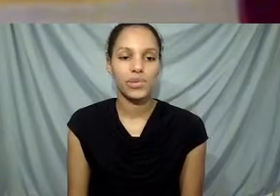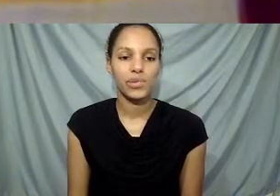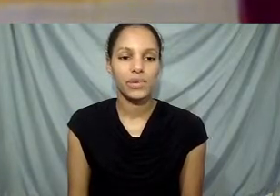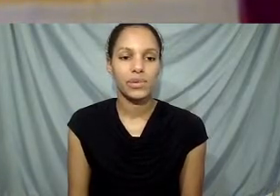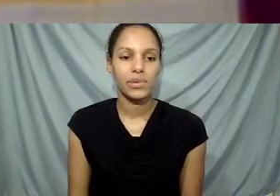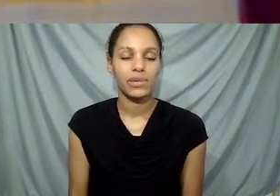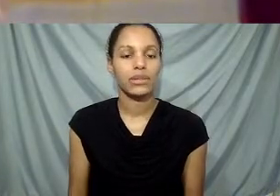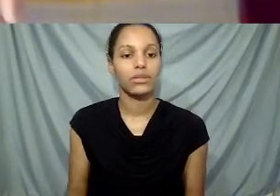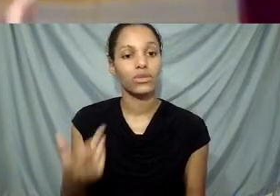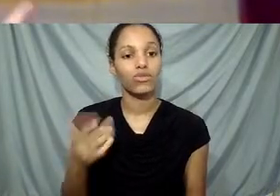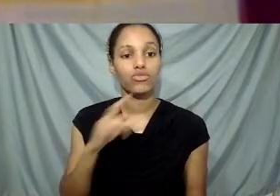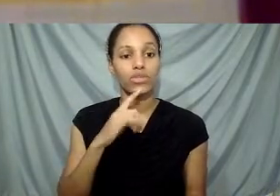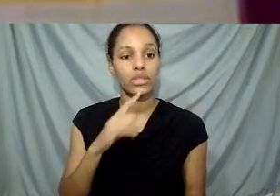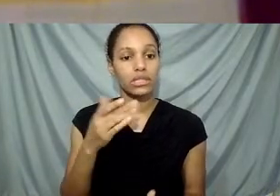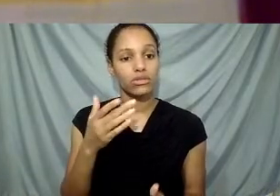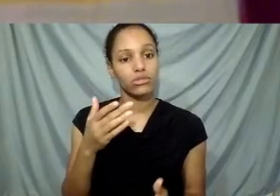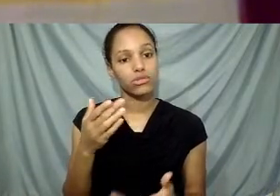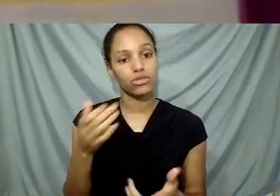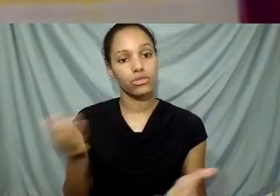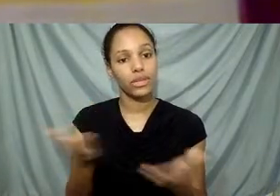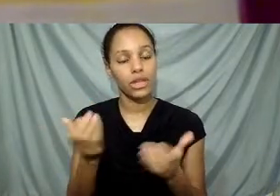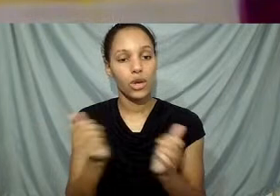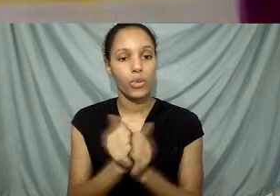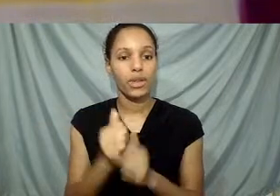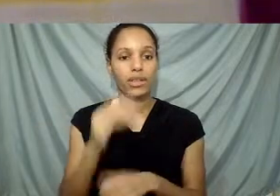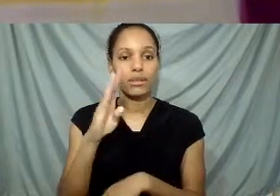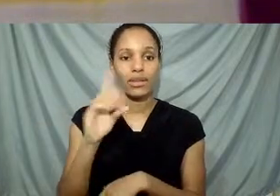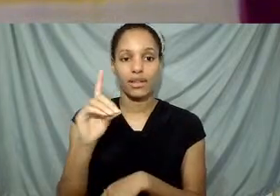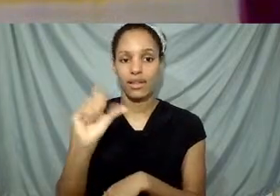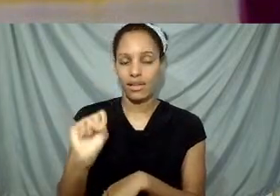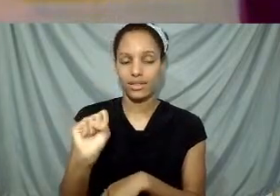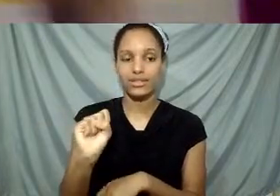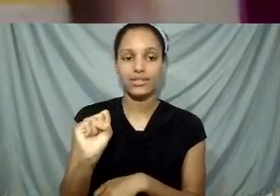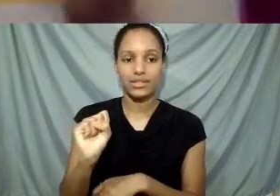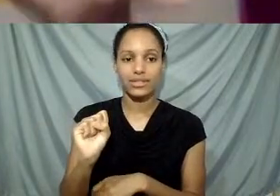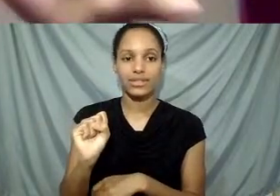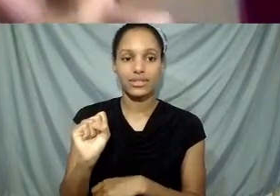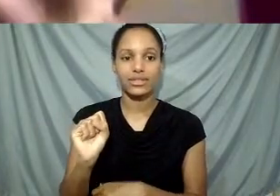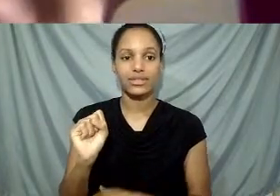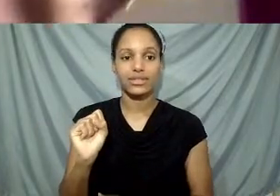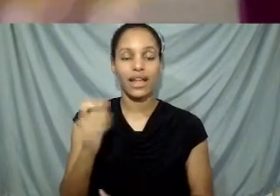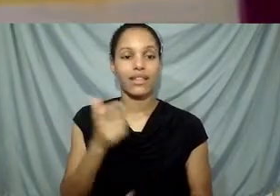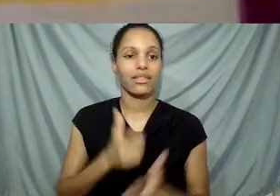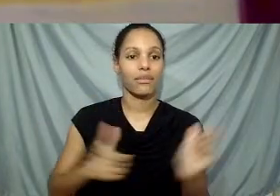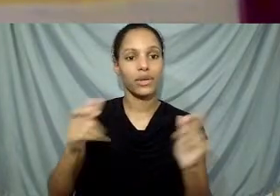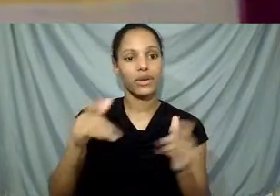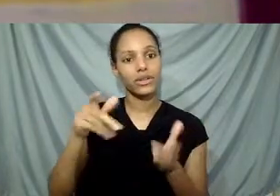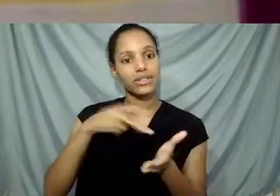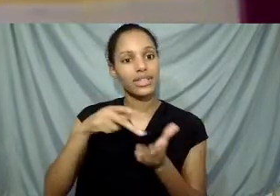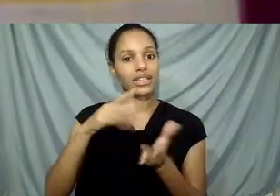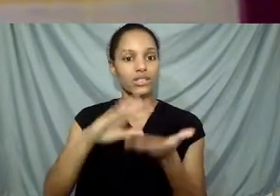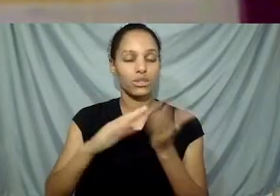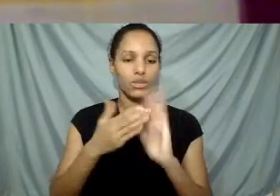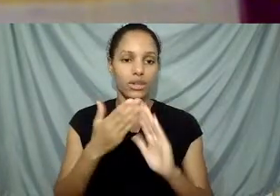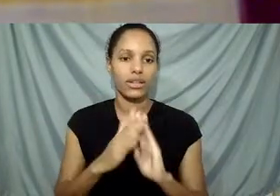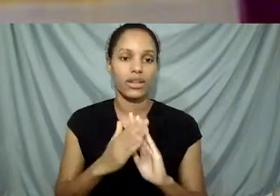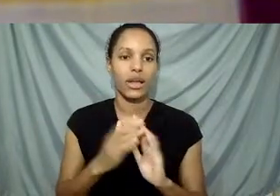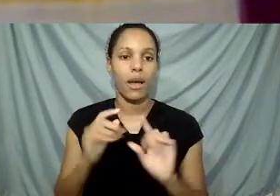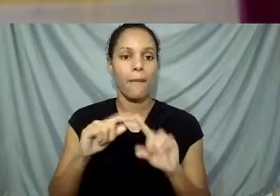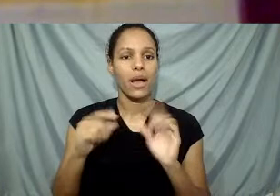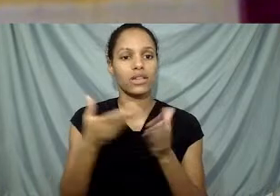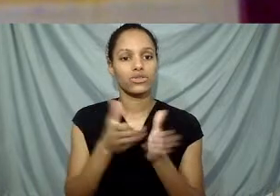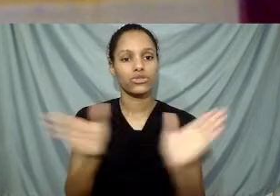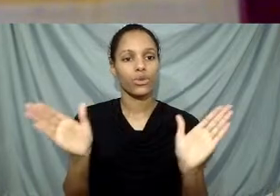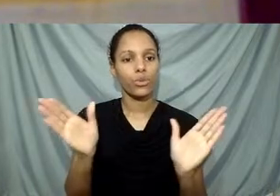with Black dance artists and the larger dance community, but in general, a place